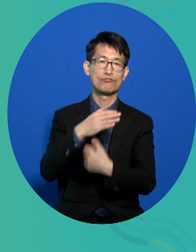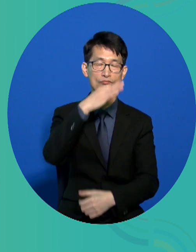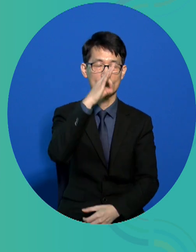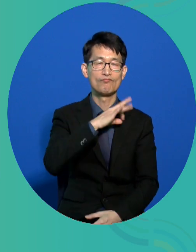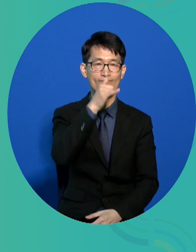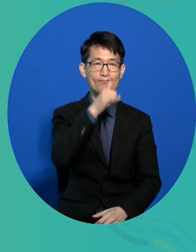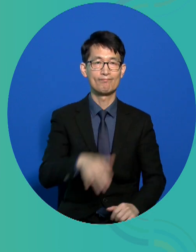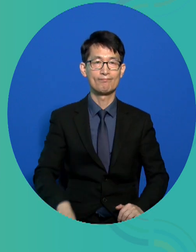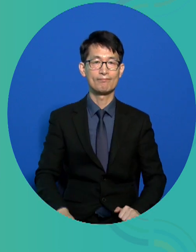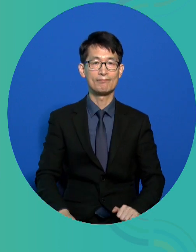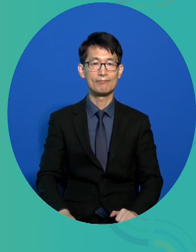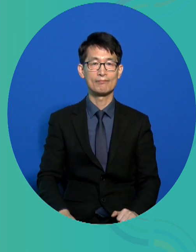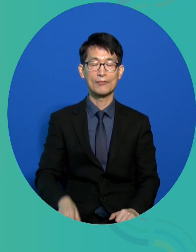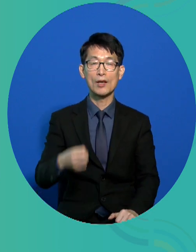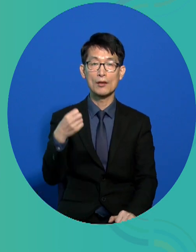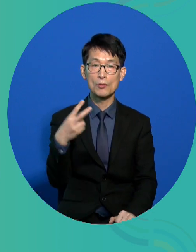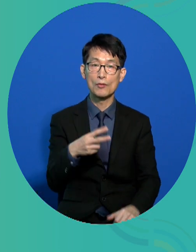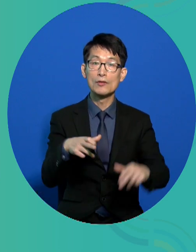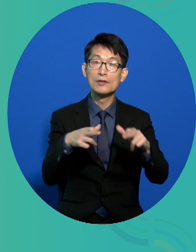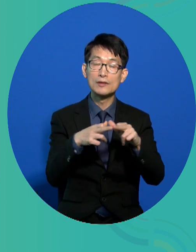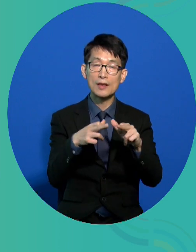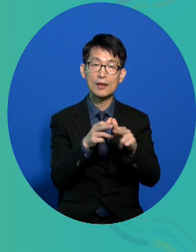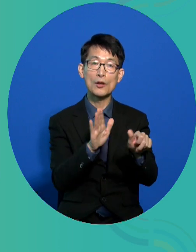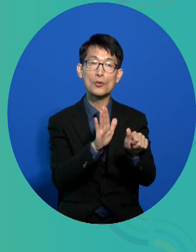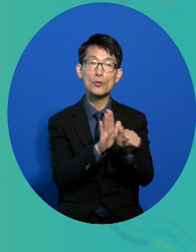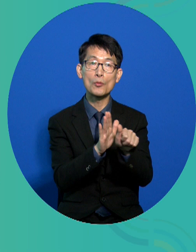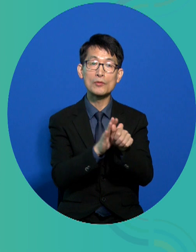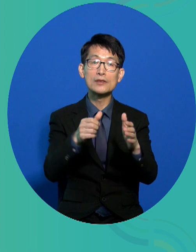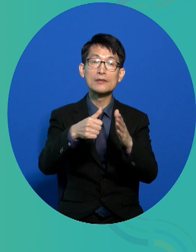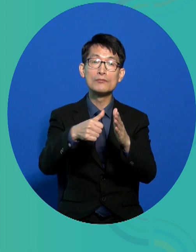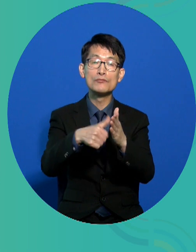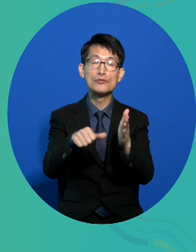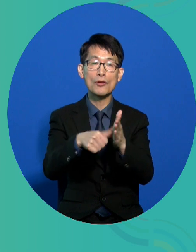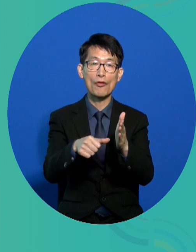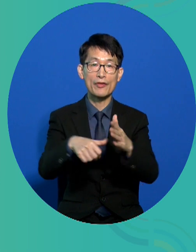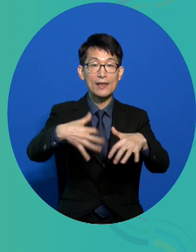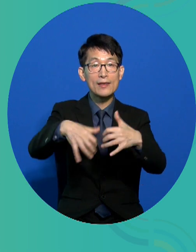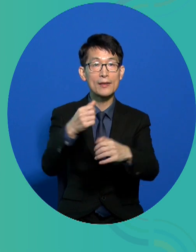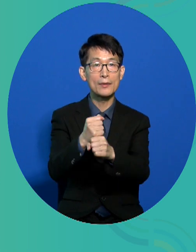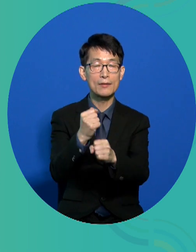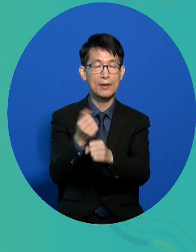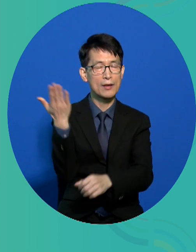the government as through policies. For example,